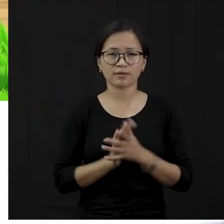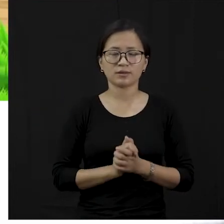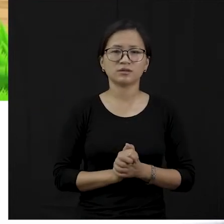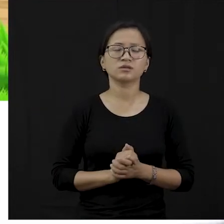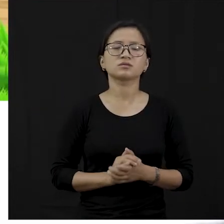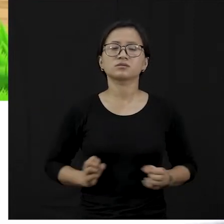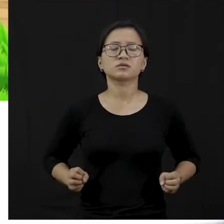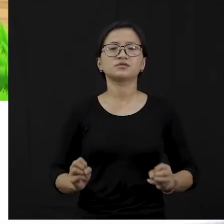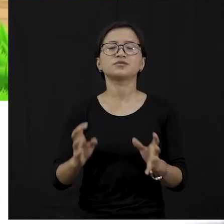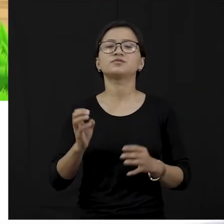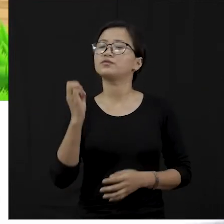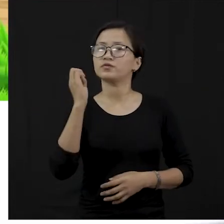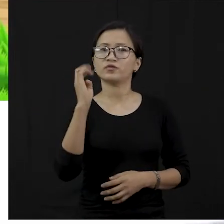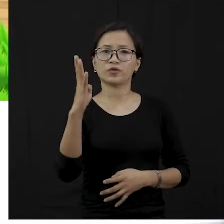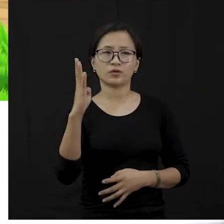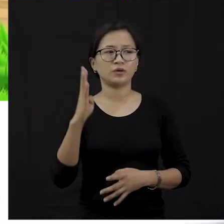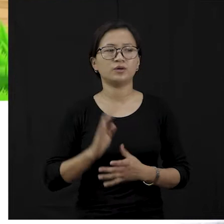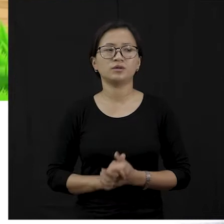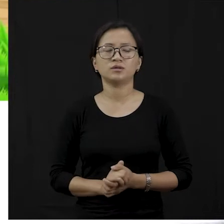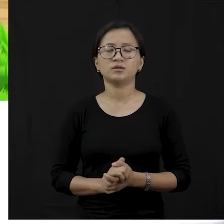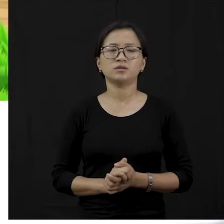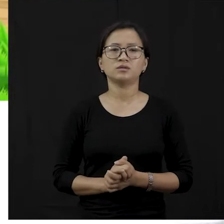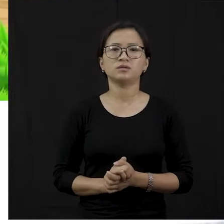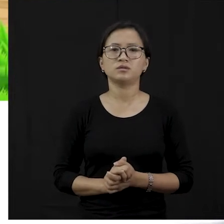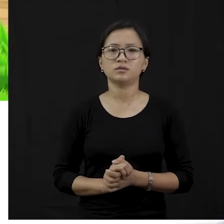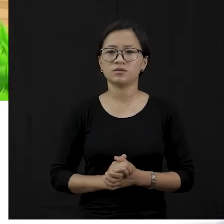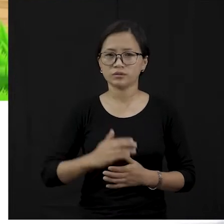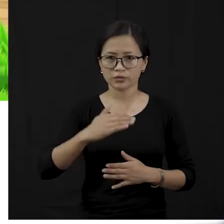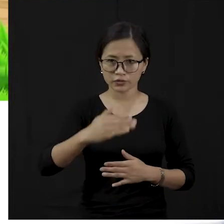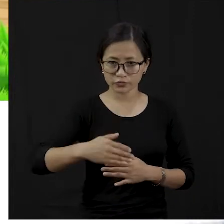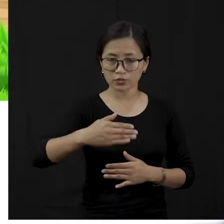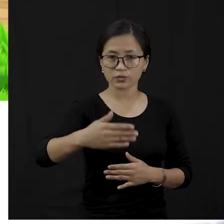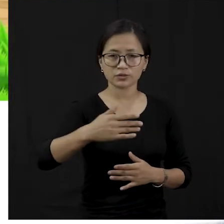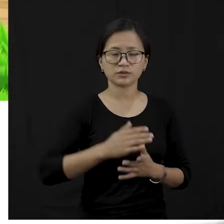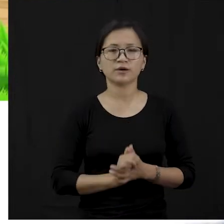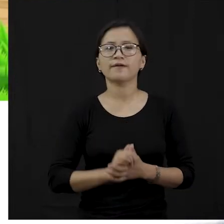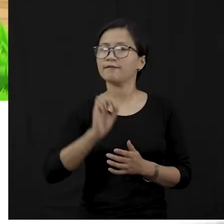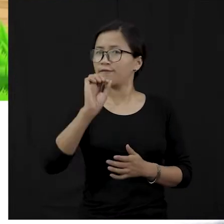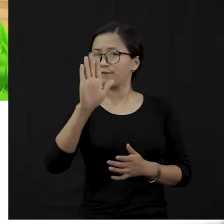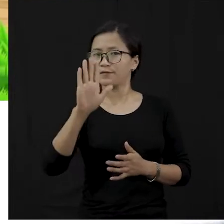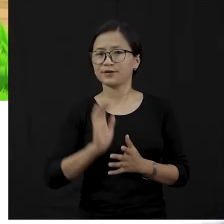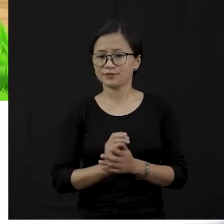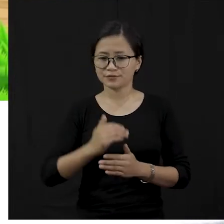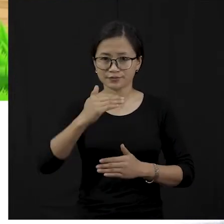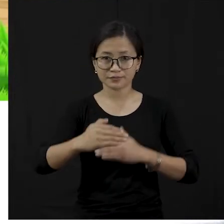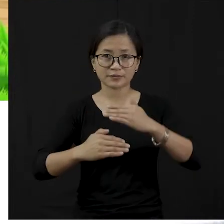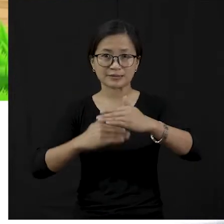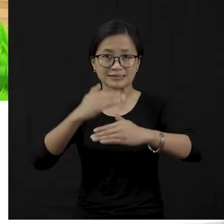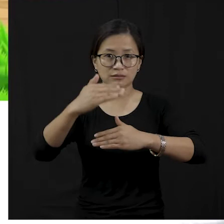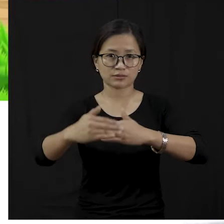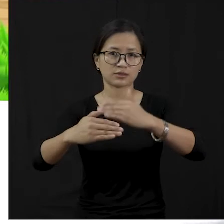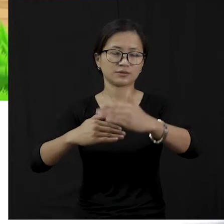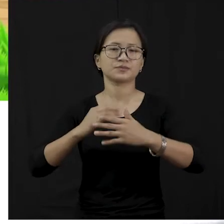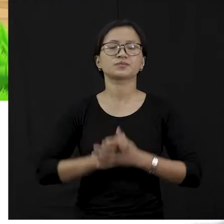4. Okay? 4. Then go forward 5 steps. Yes, right.